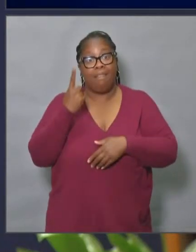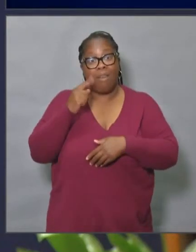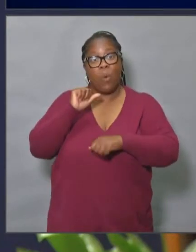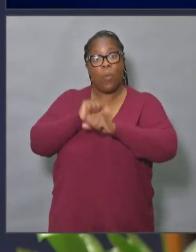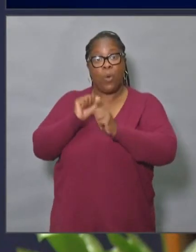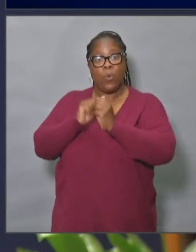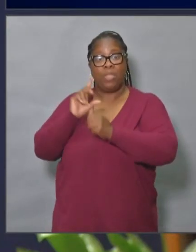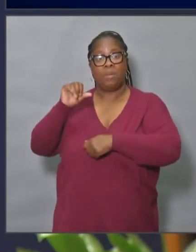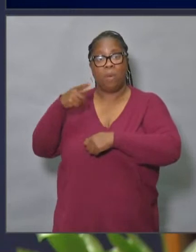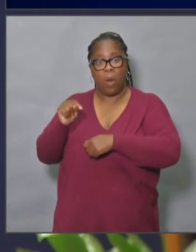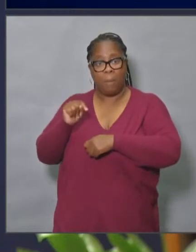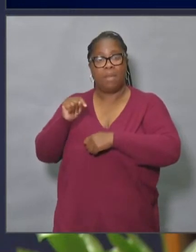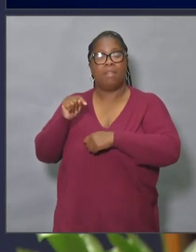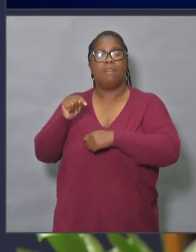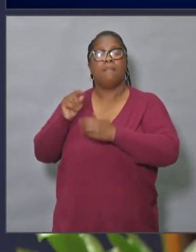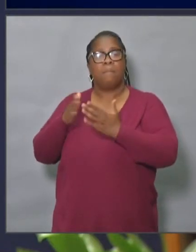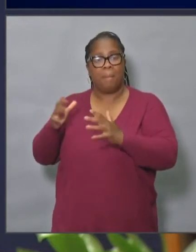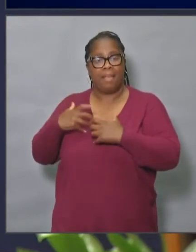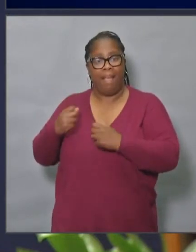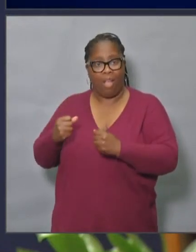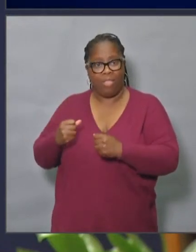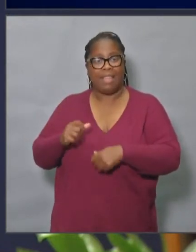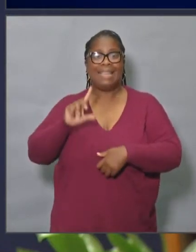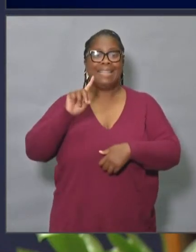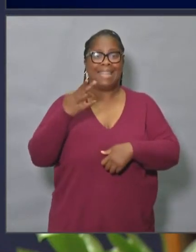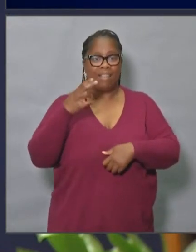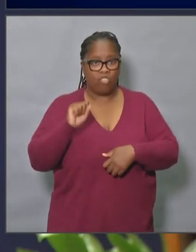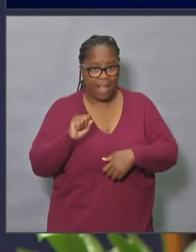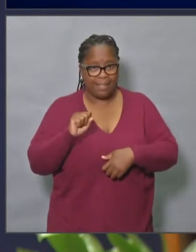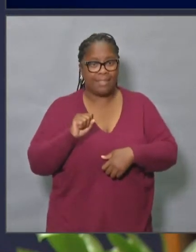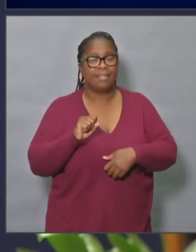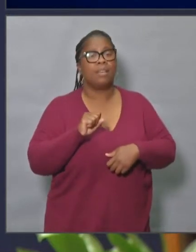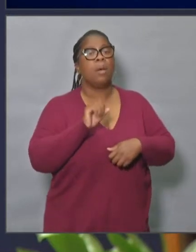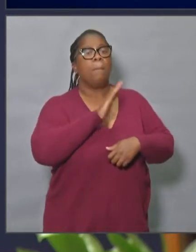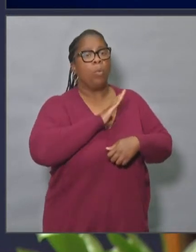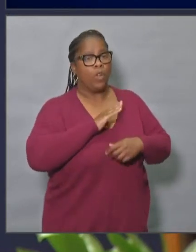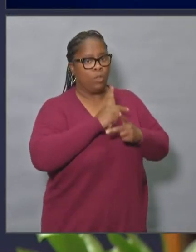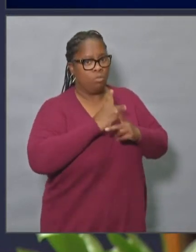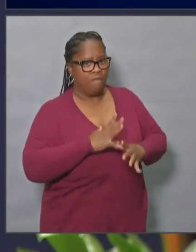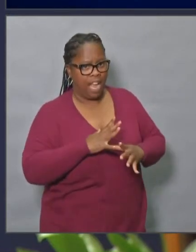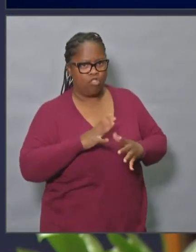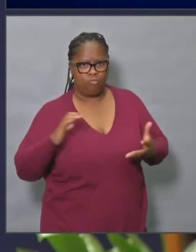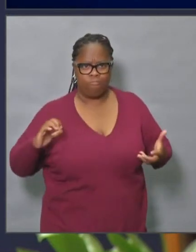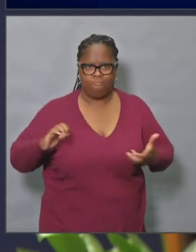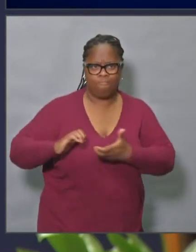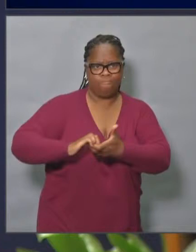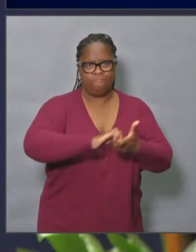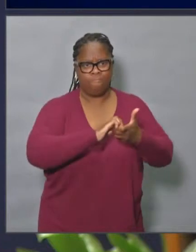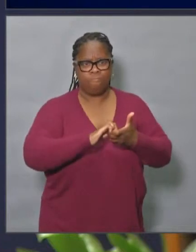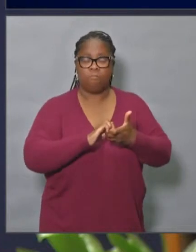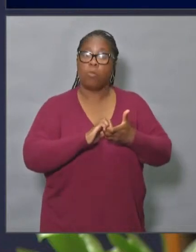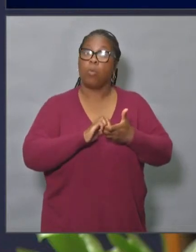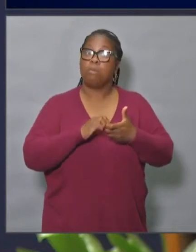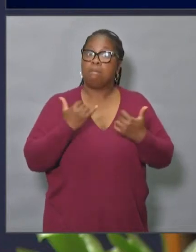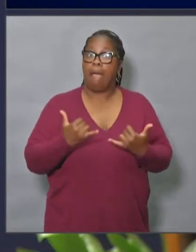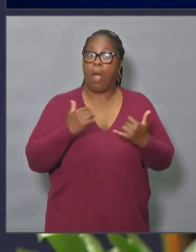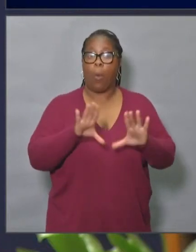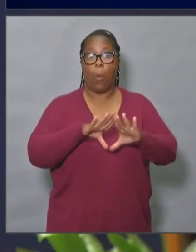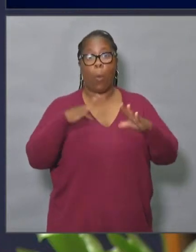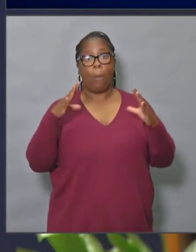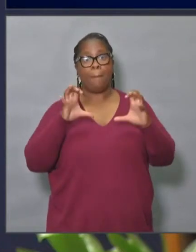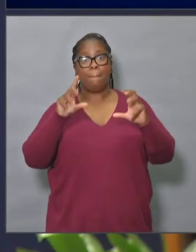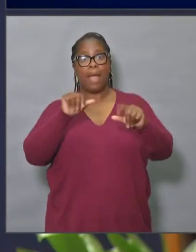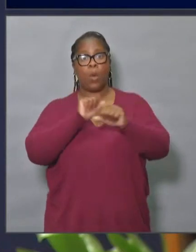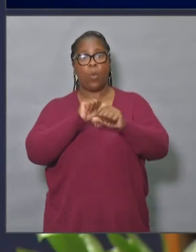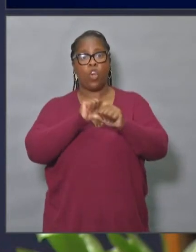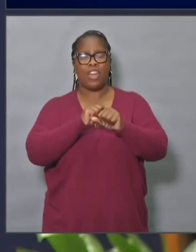Board of Supervisors, DHS's goal is to ensure that as we reopen and get people back to work, every single person in